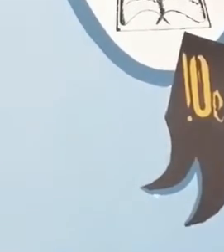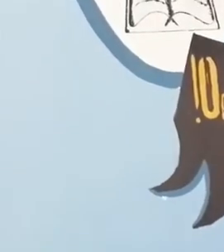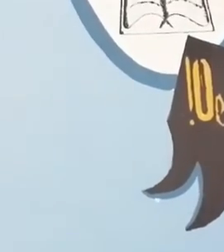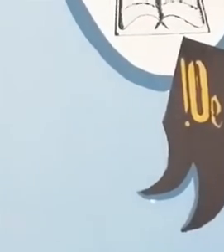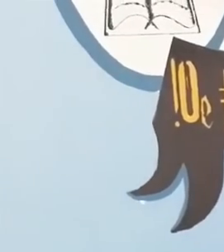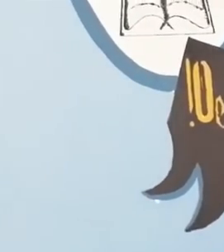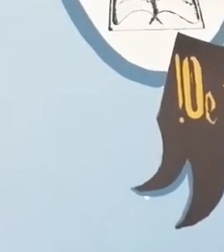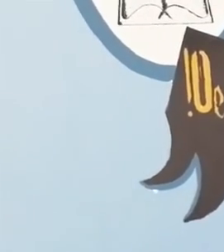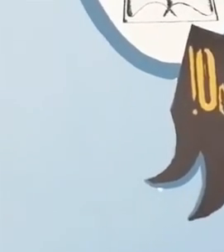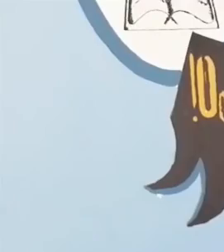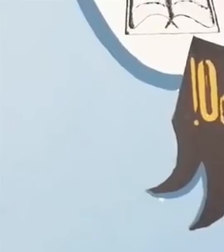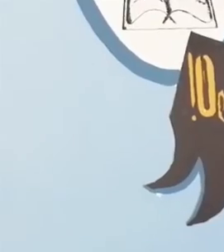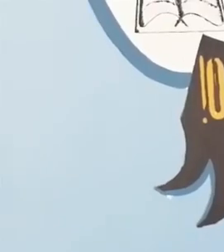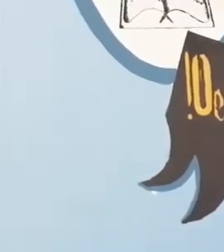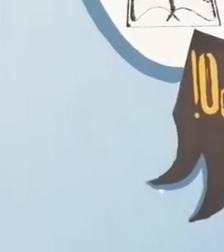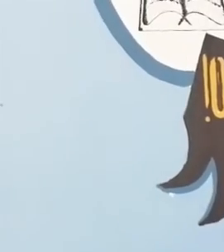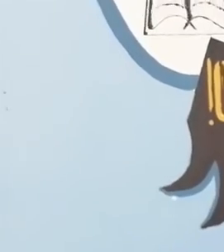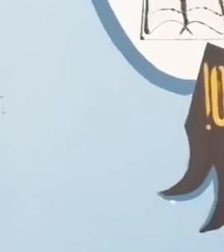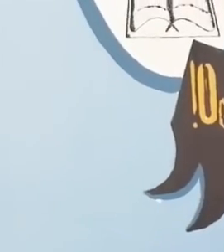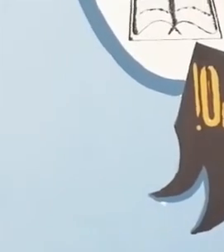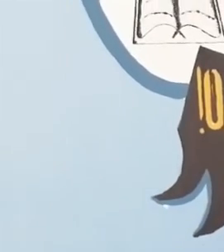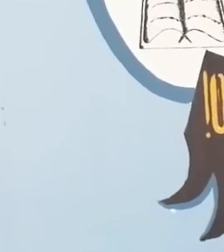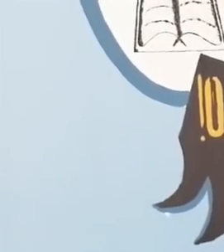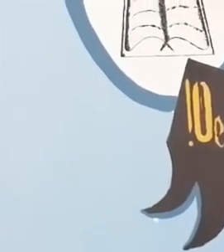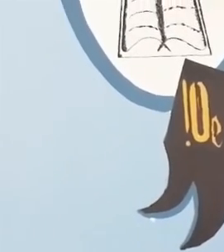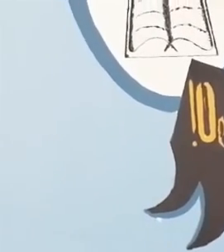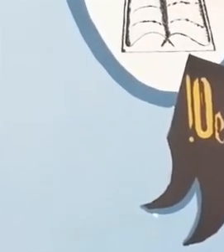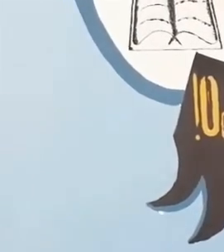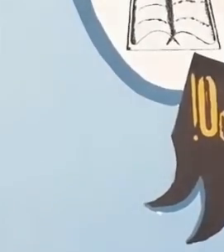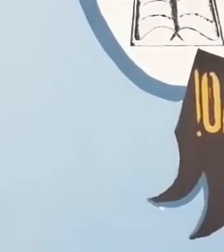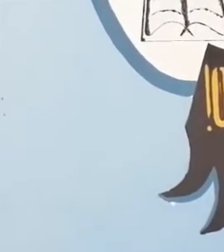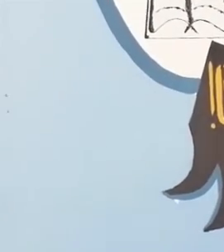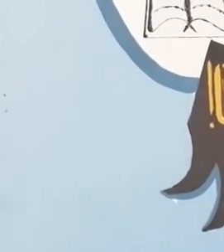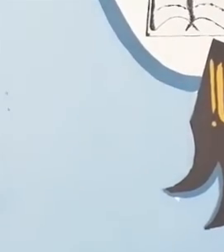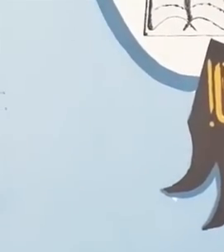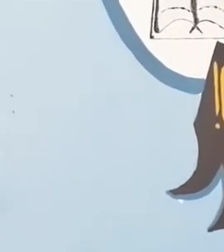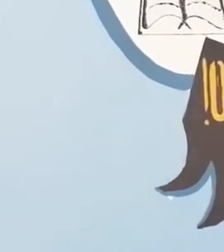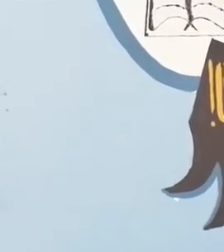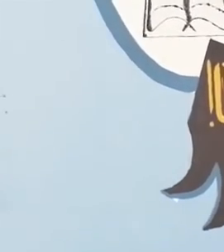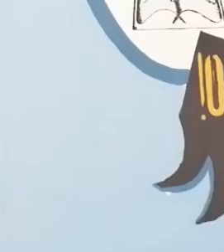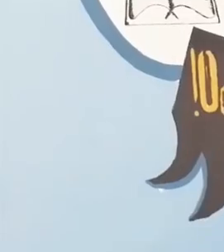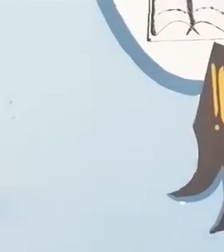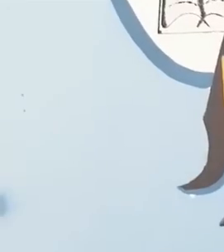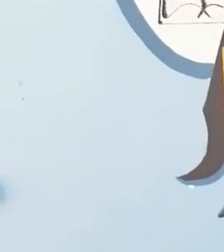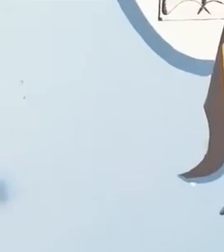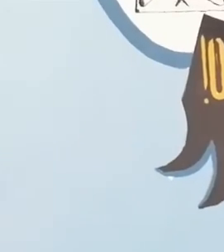And strictly the parents are the ones that are coming and they are the ones that are collecting. And as they enter, as